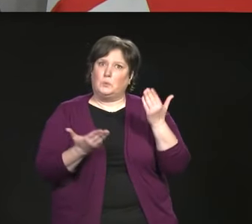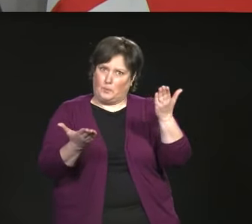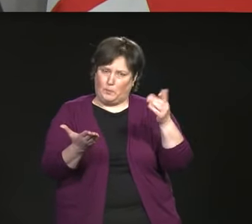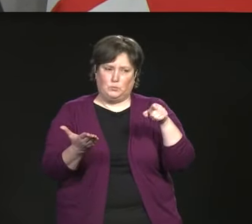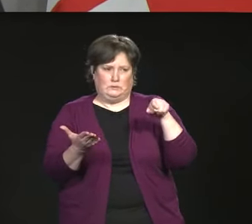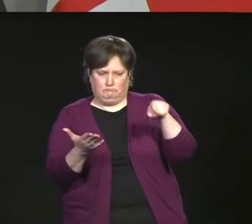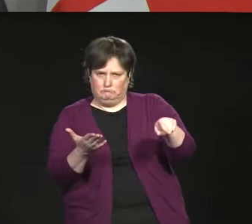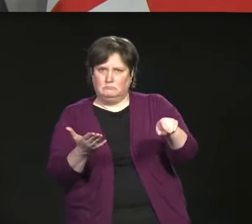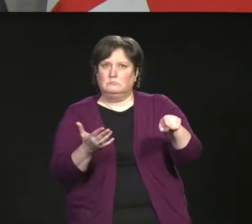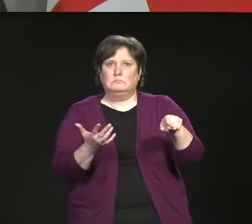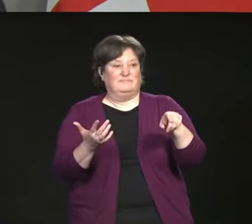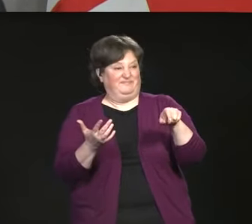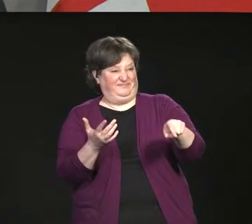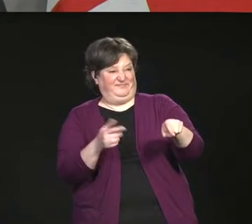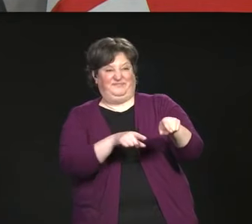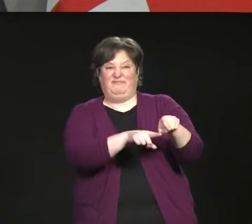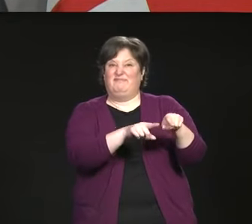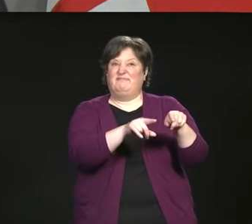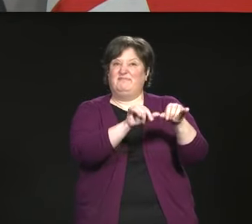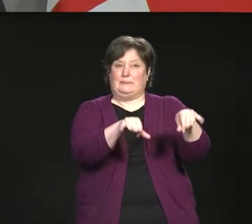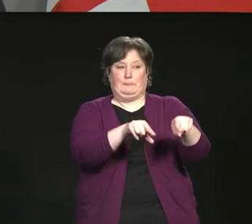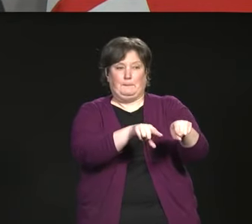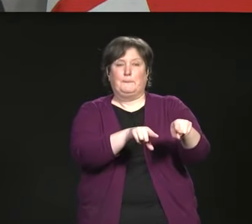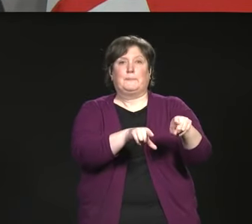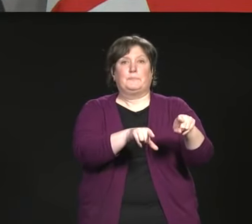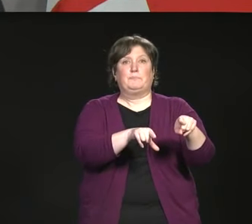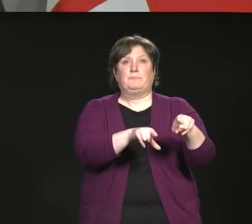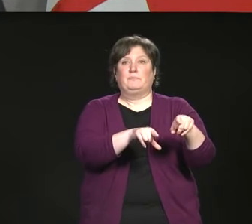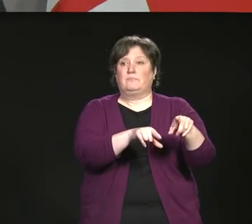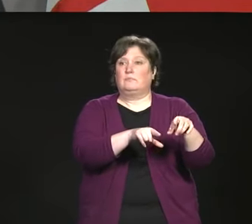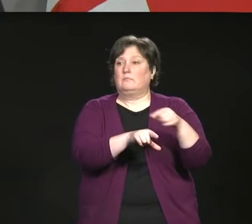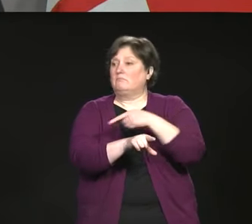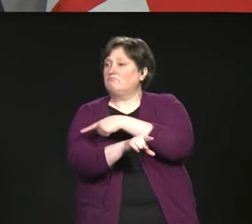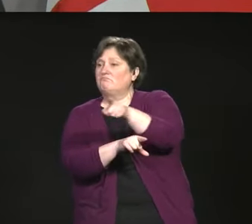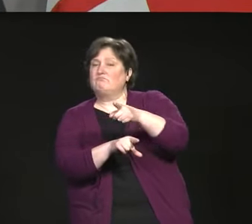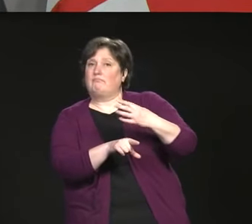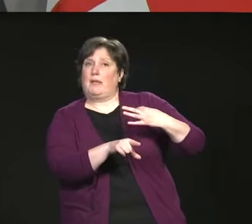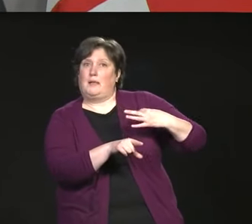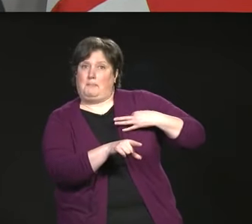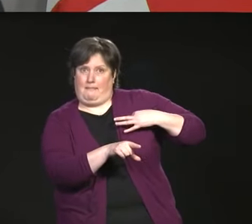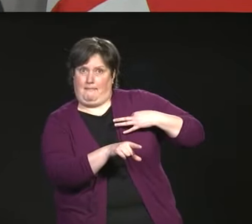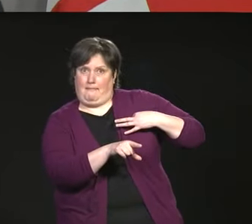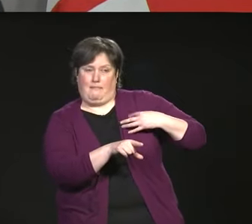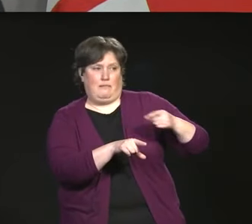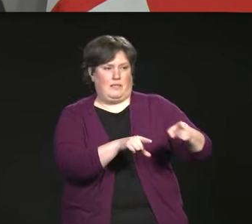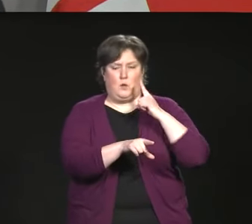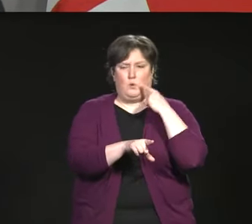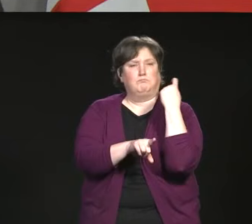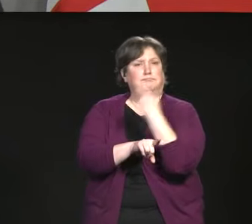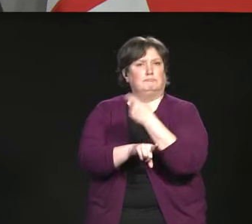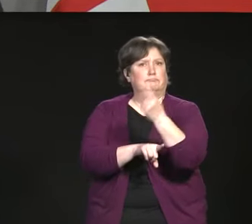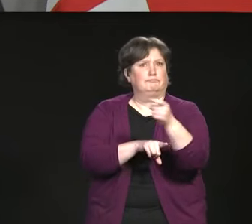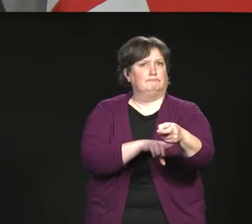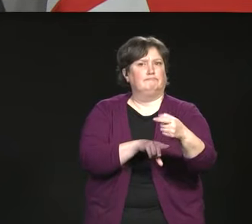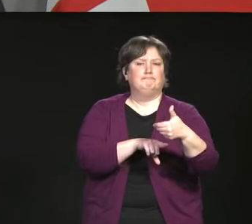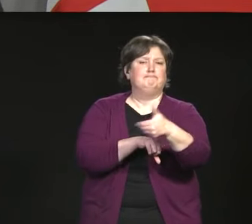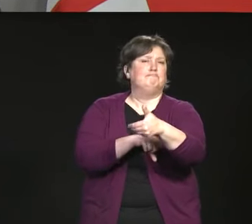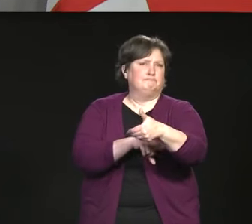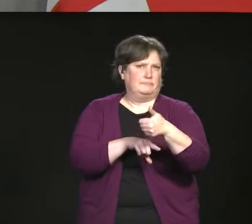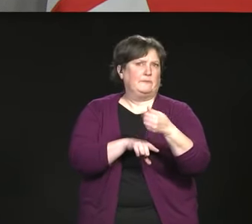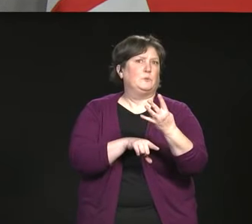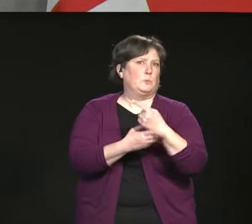gens that will be delivered to argent people, dans les prochaines 2 semaines. delivering Nous money in the pensons coming que weeks. ça va We commencer think le it will semaine start de in 6 the avril. week